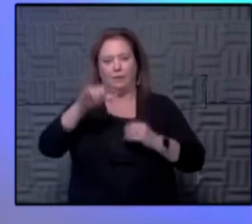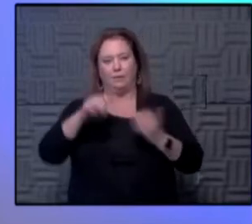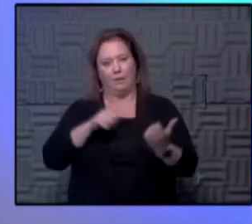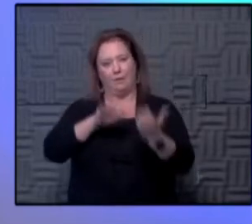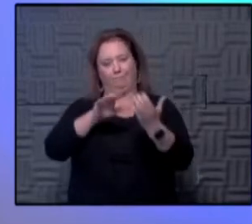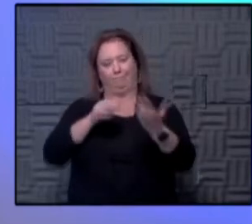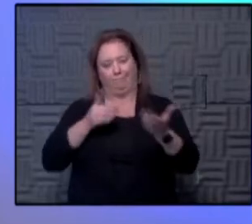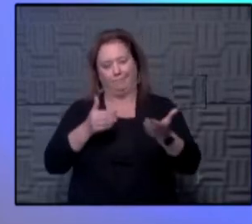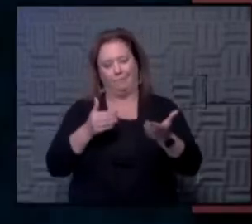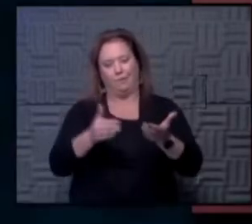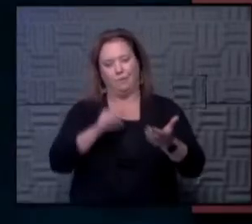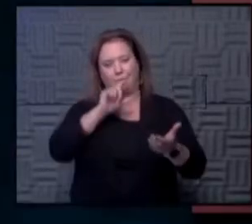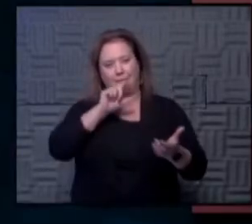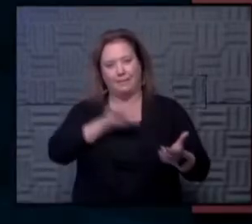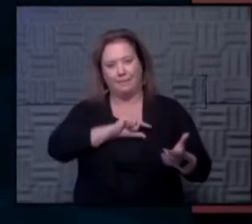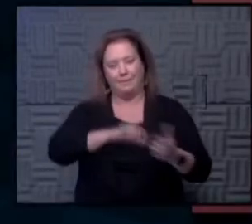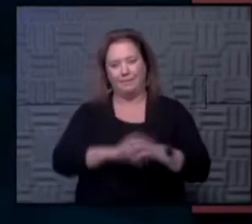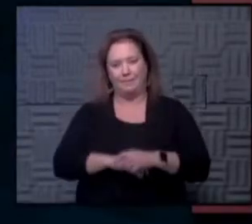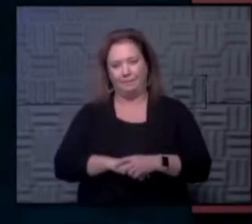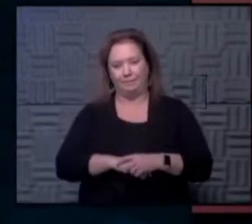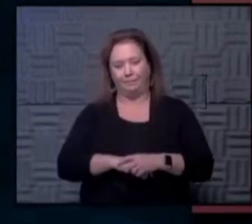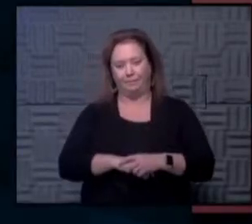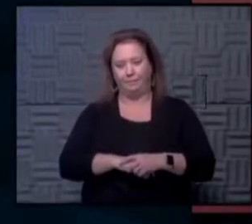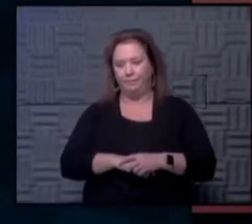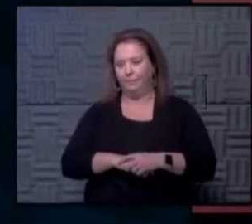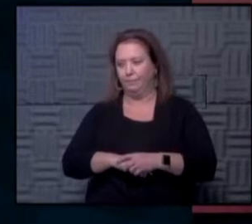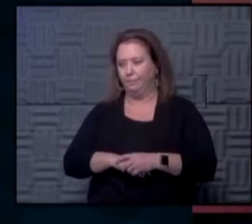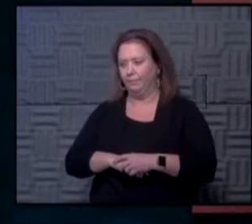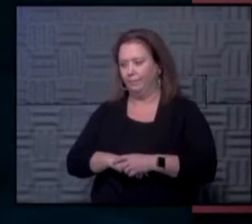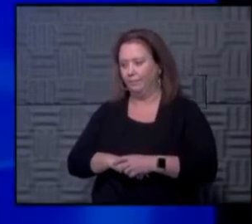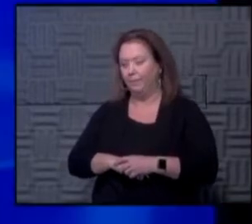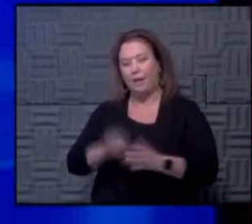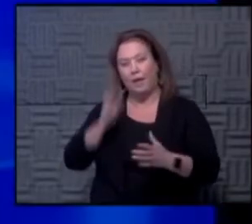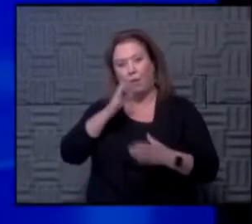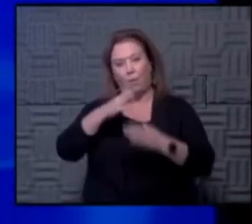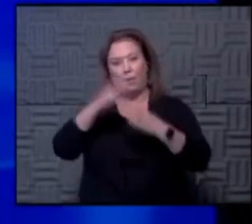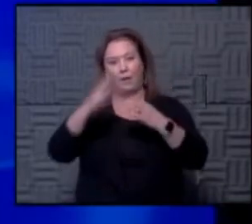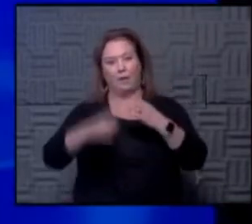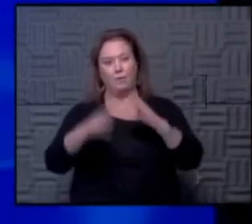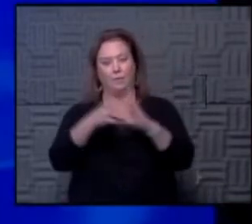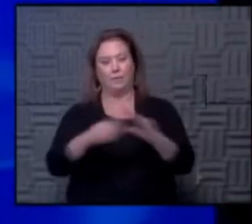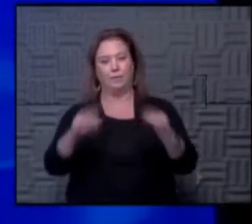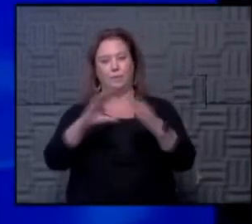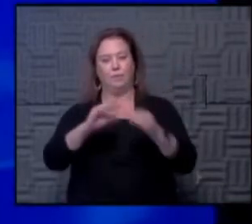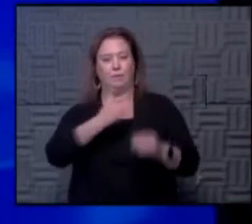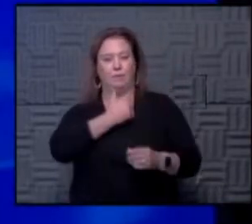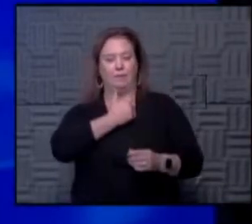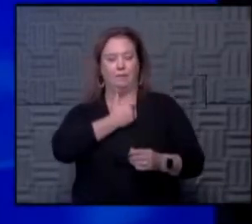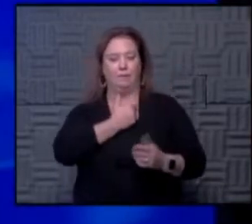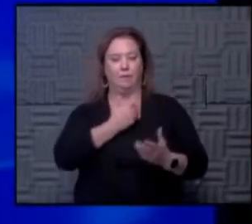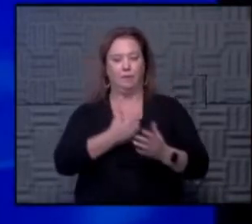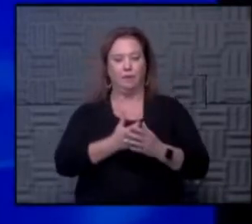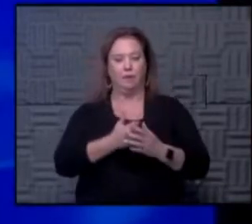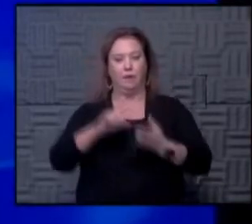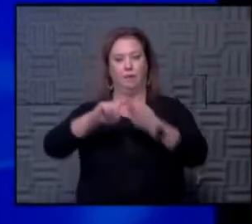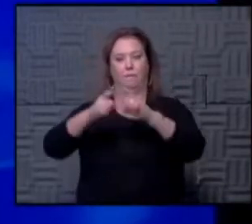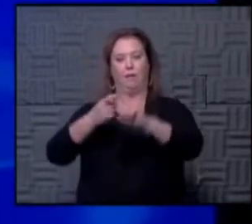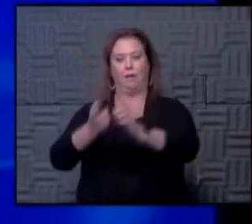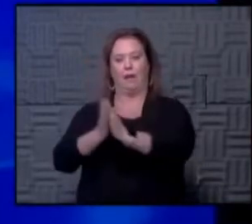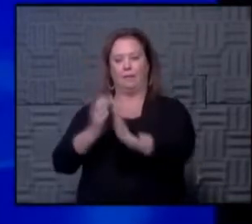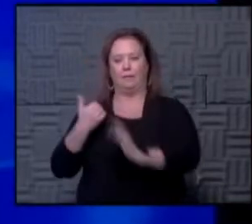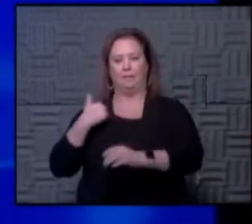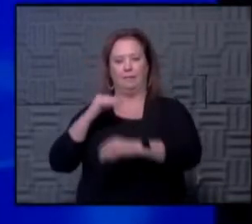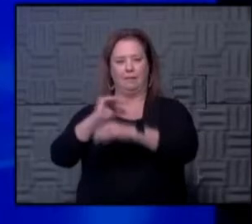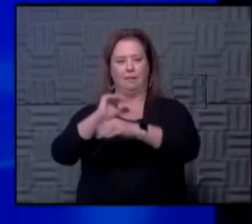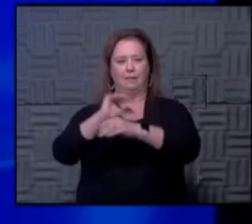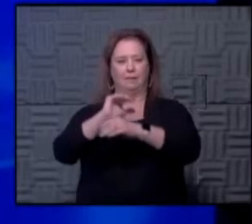approach Thanksgiving. And I guess I would end maybe with a little story. A friend asked me